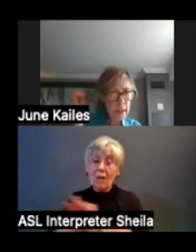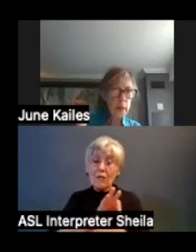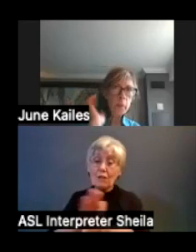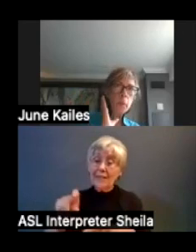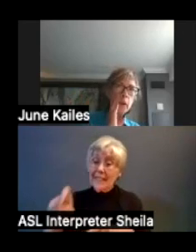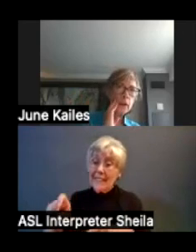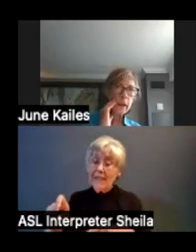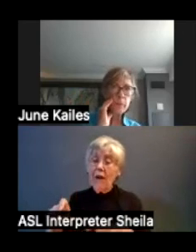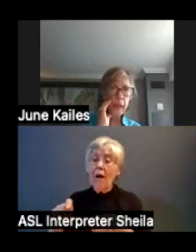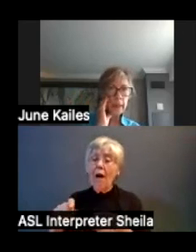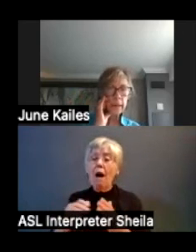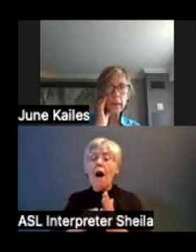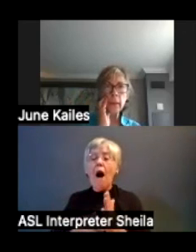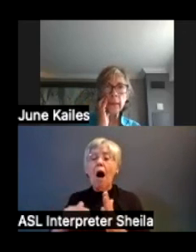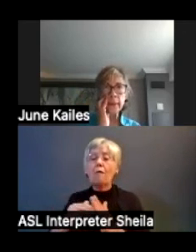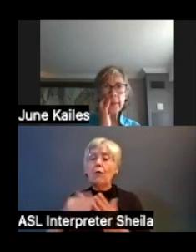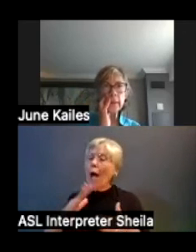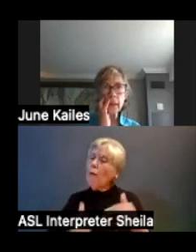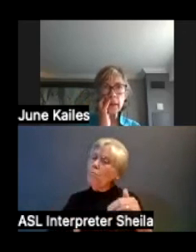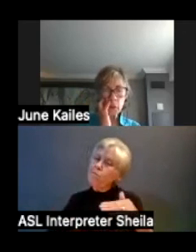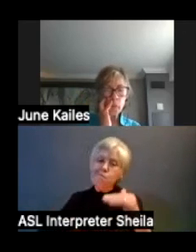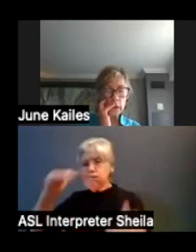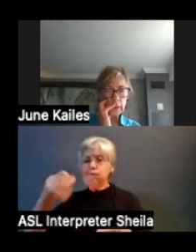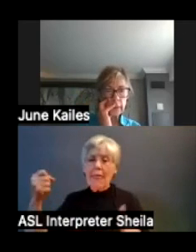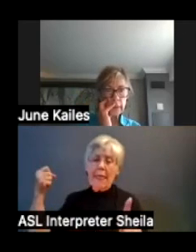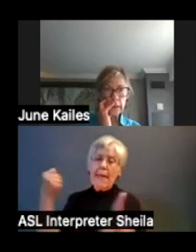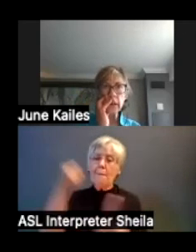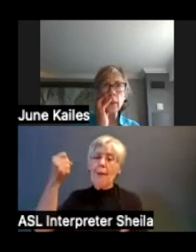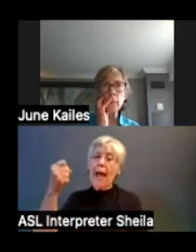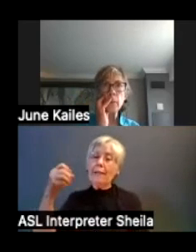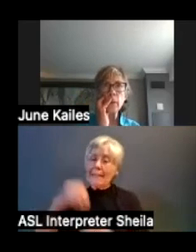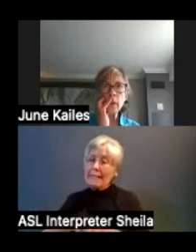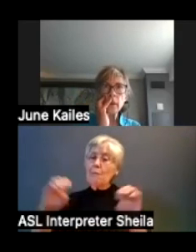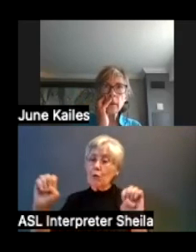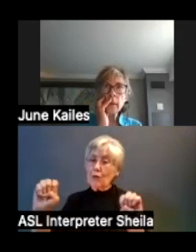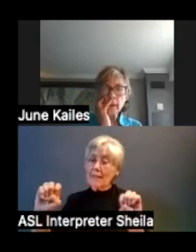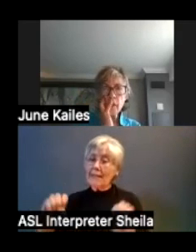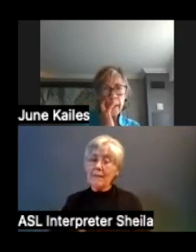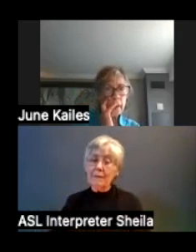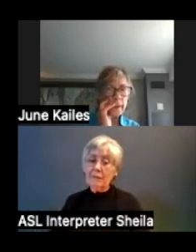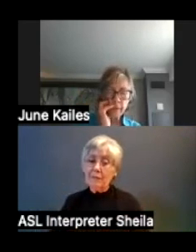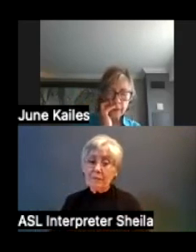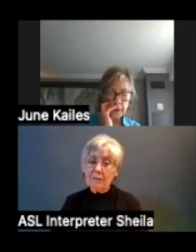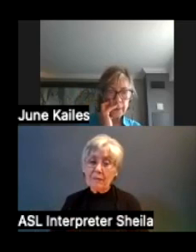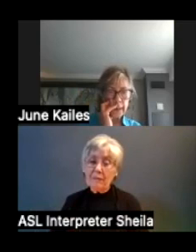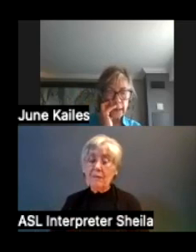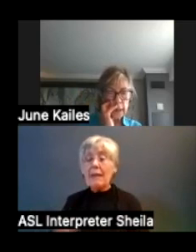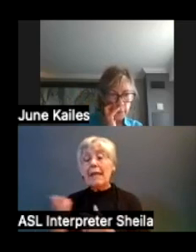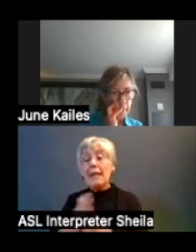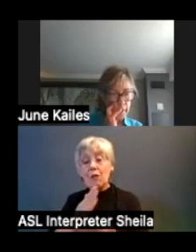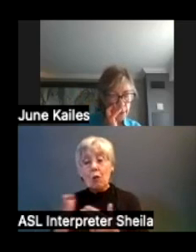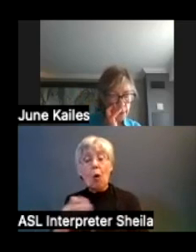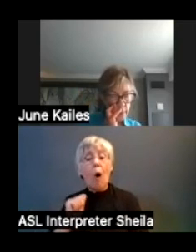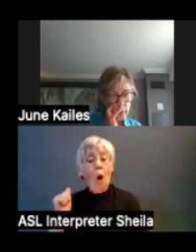often disproportionately impacted in these large emergencies. So although we all have functional